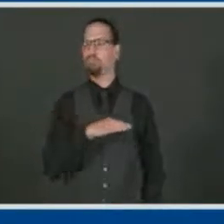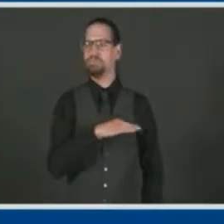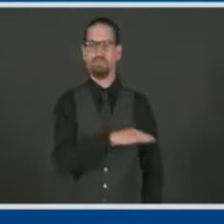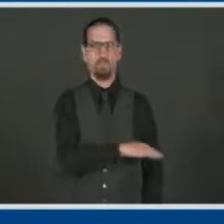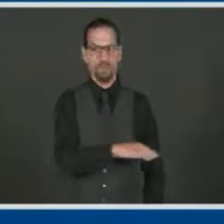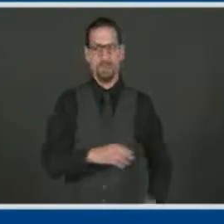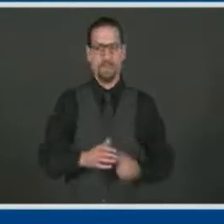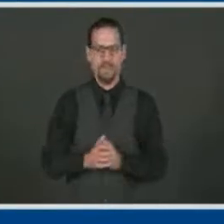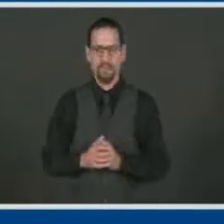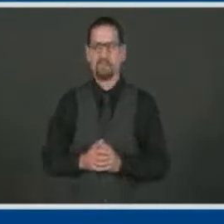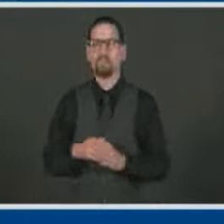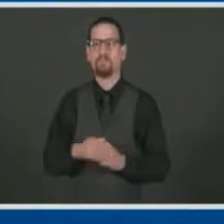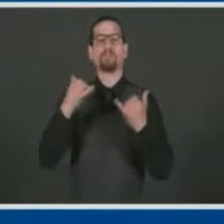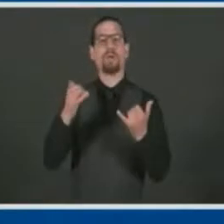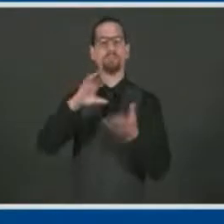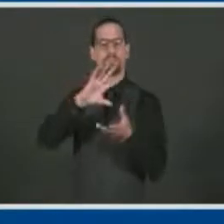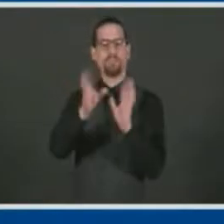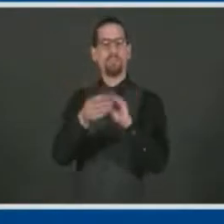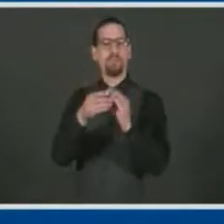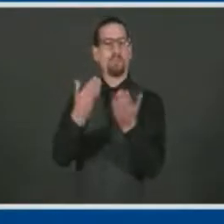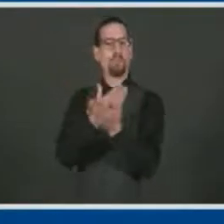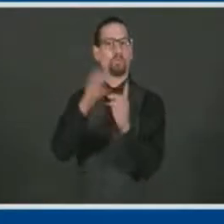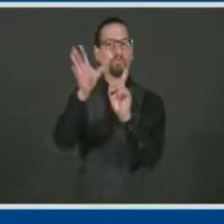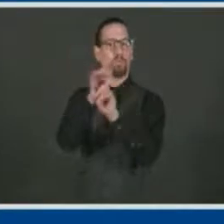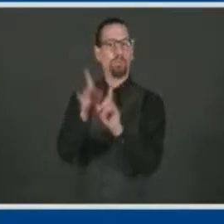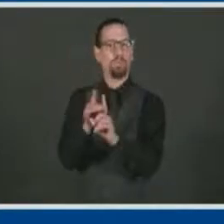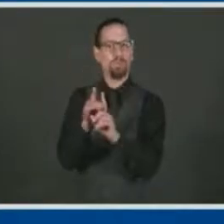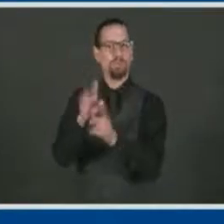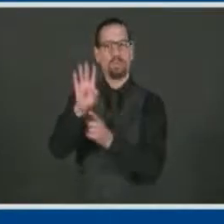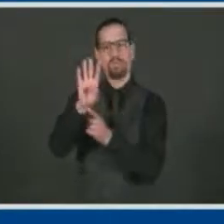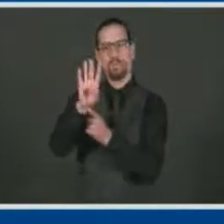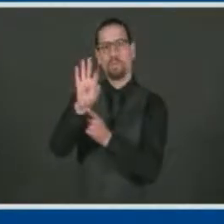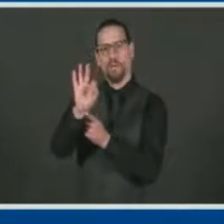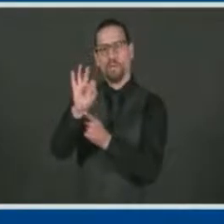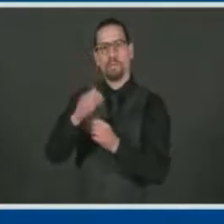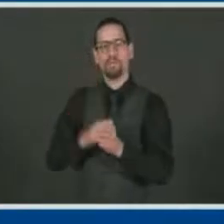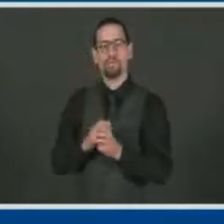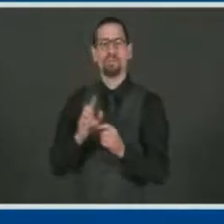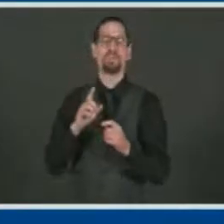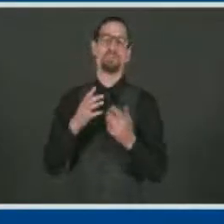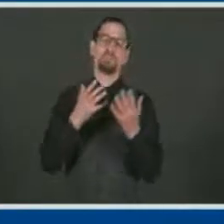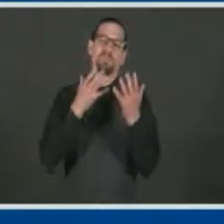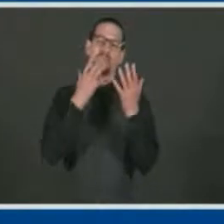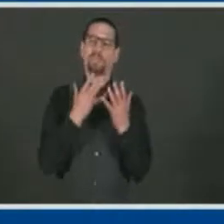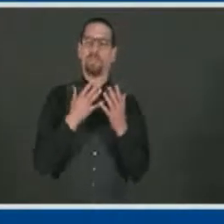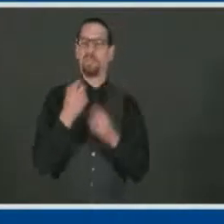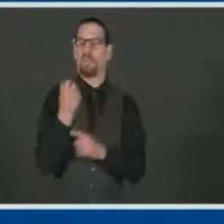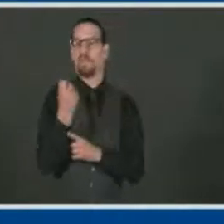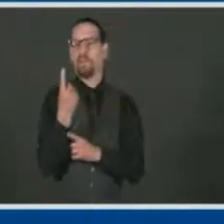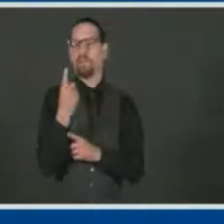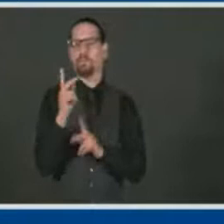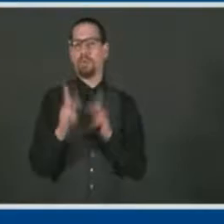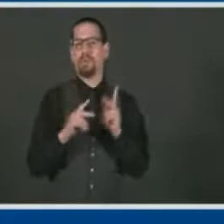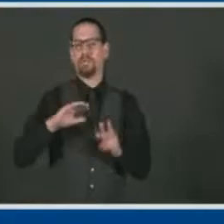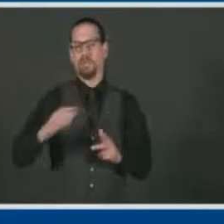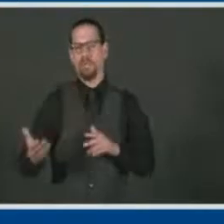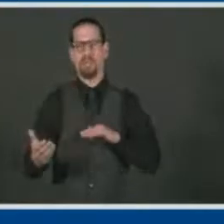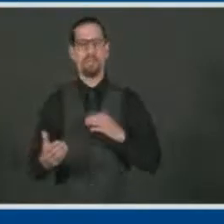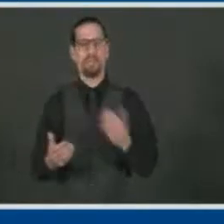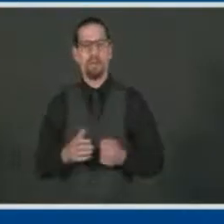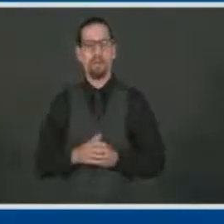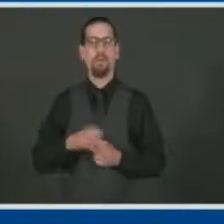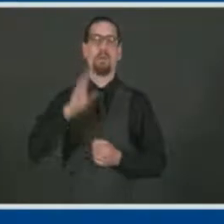report. Very sadly, another 11 deaths. It's every day we get up here and report deaths, and that means